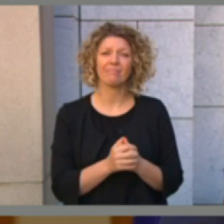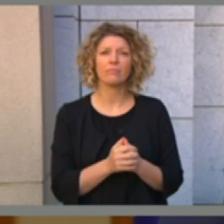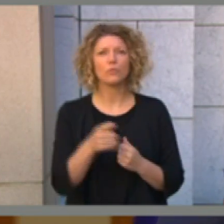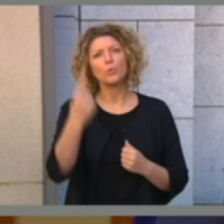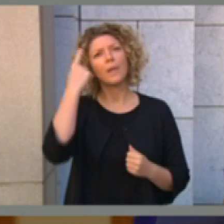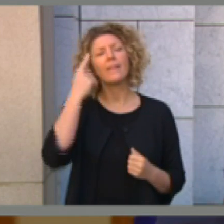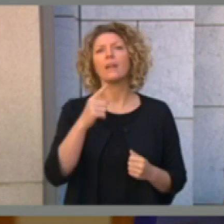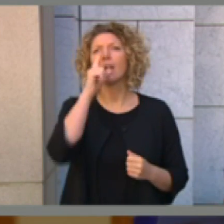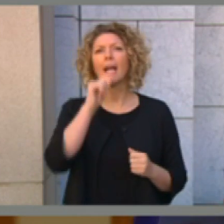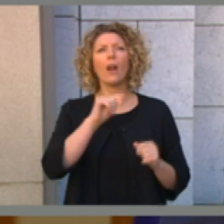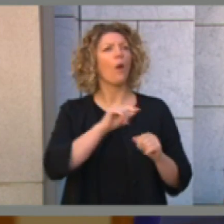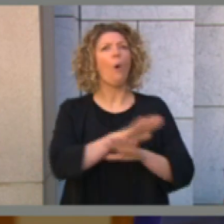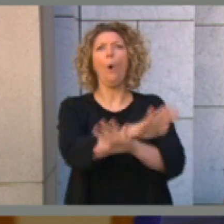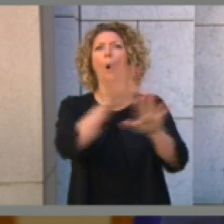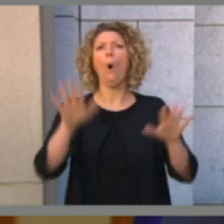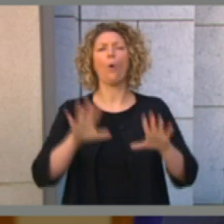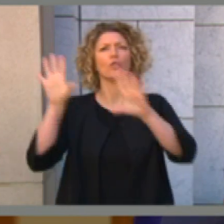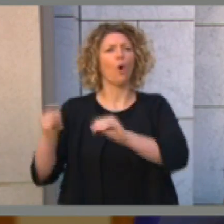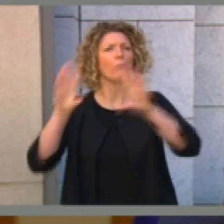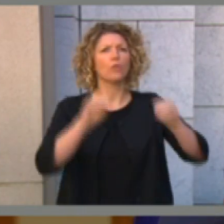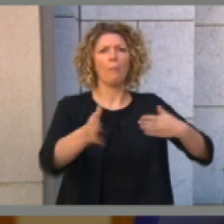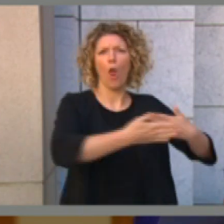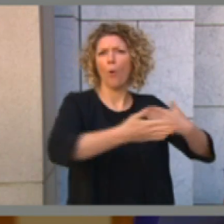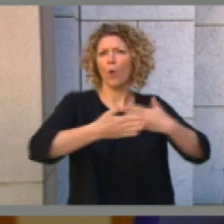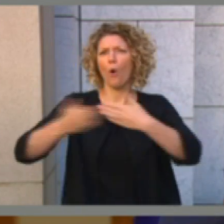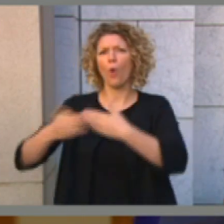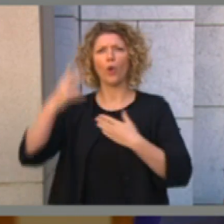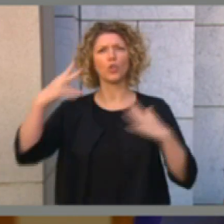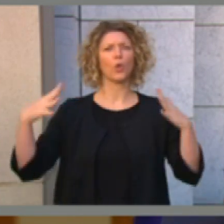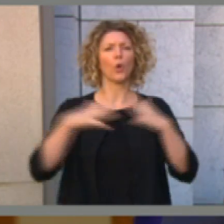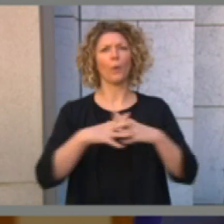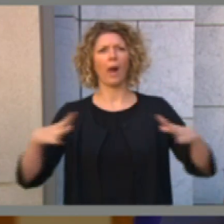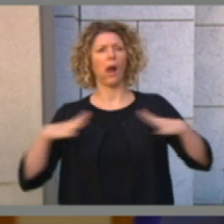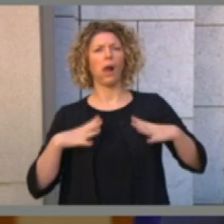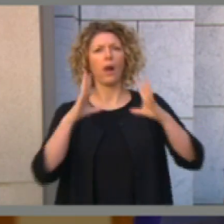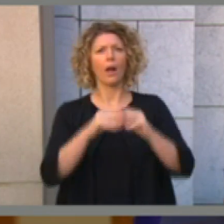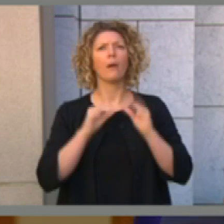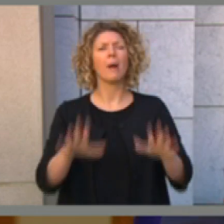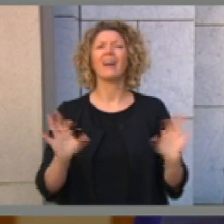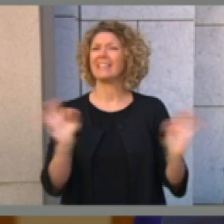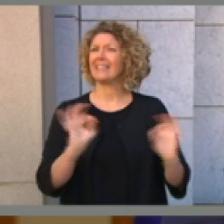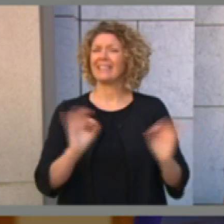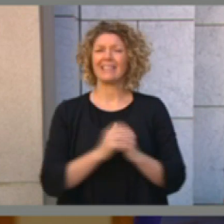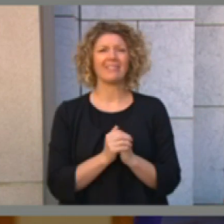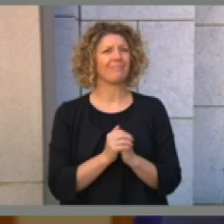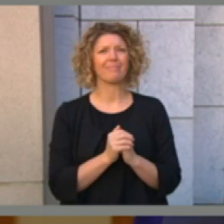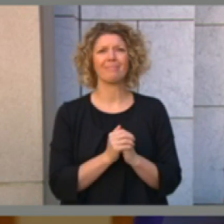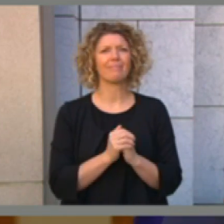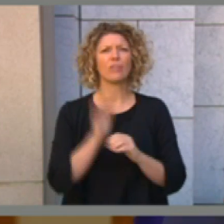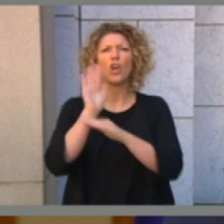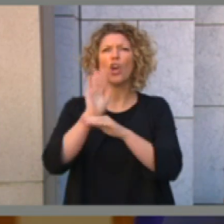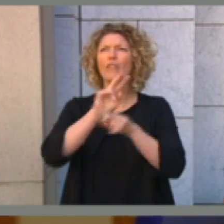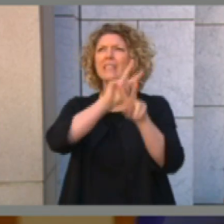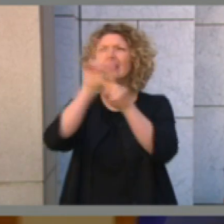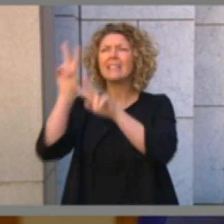turn everything off for 2 weeks and then just turn it all back on again and it all goes away, that is not the evidence, that is not the